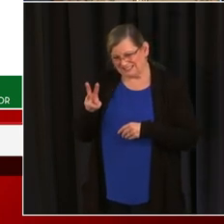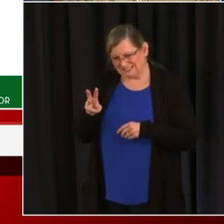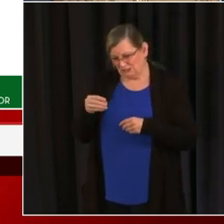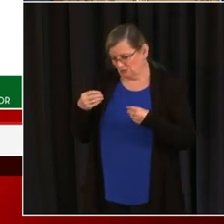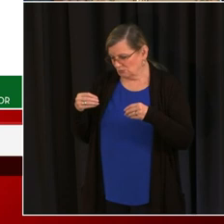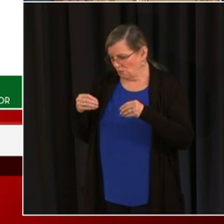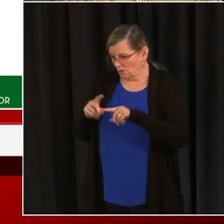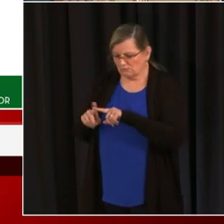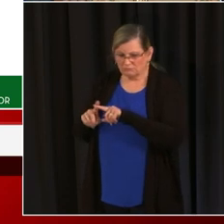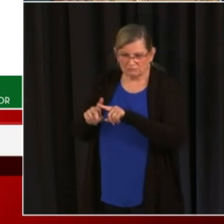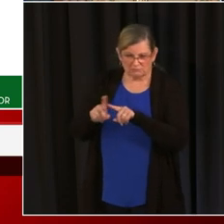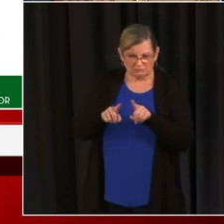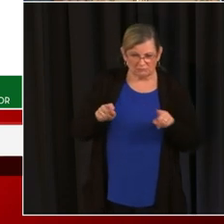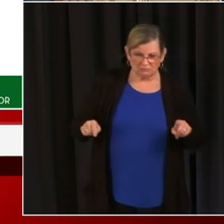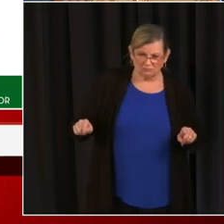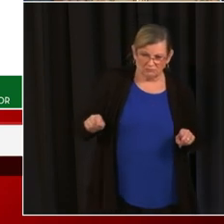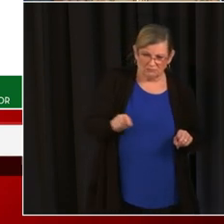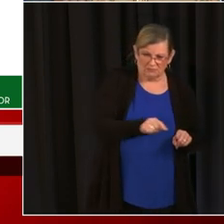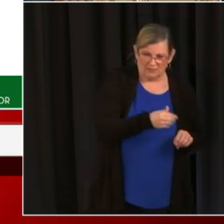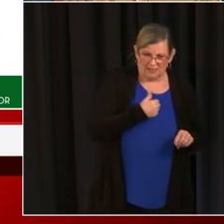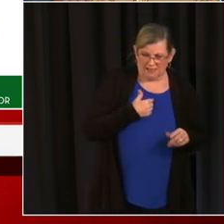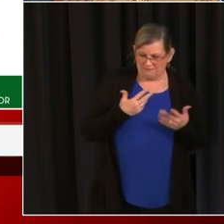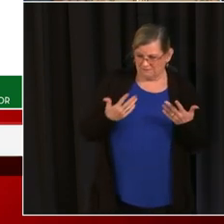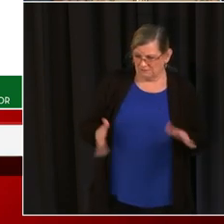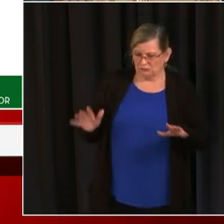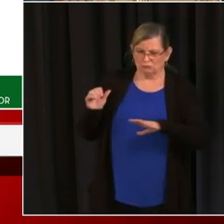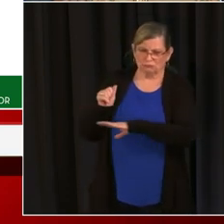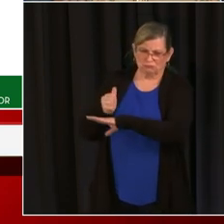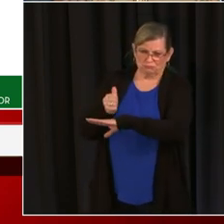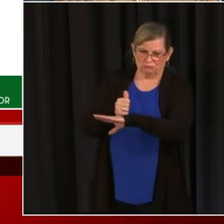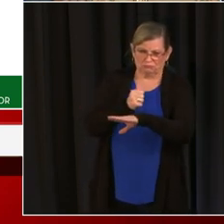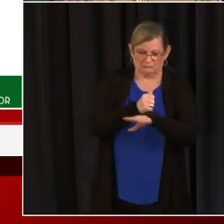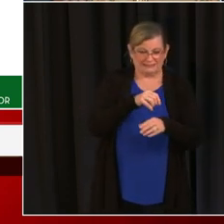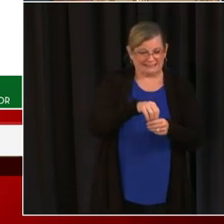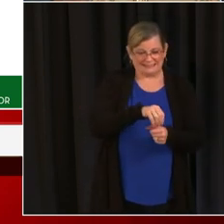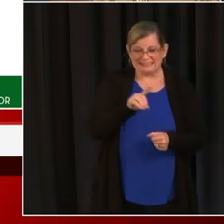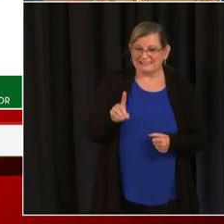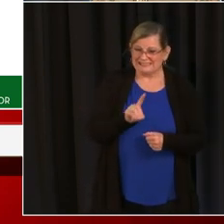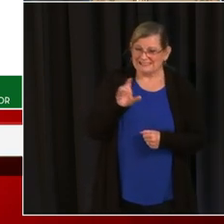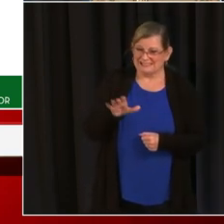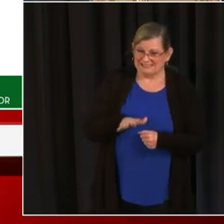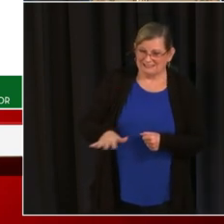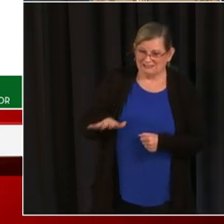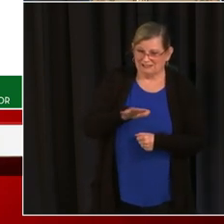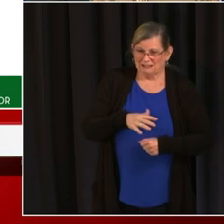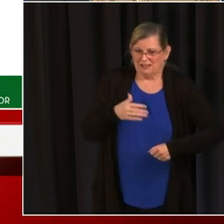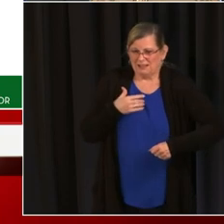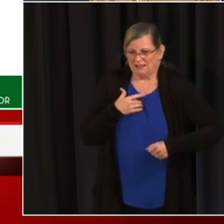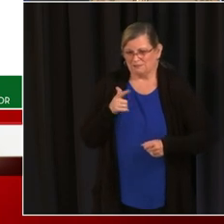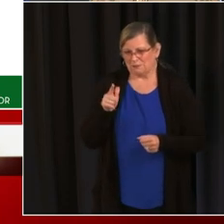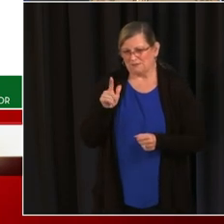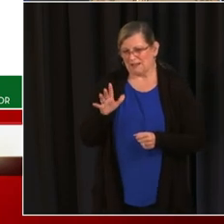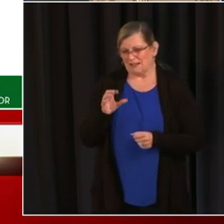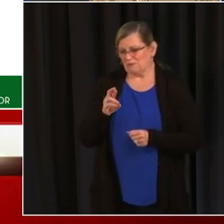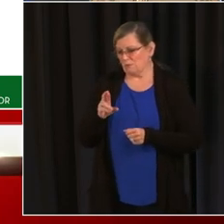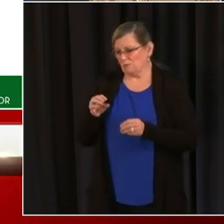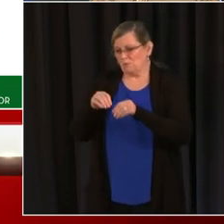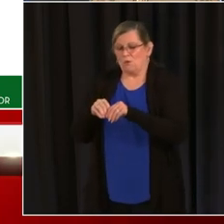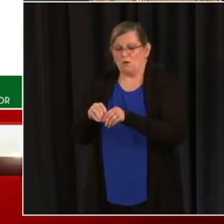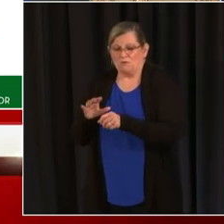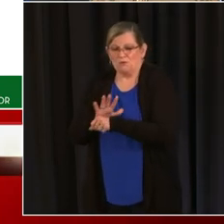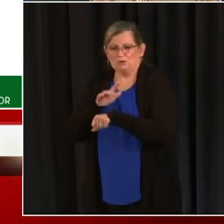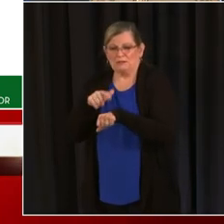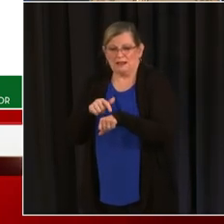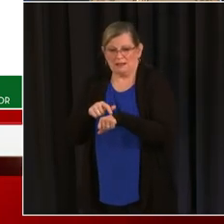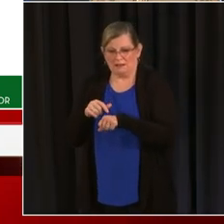retailers that have an open brick and mortar retail location in the district and have 25 or fewer full-time or